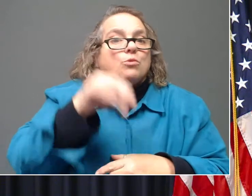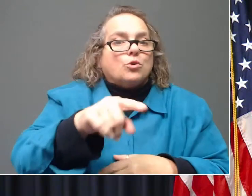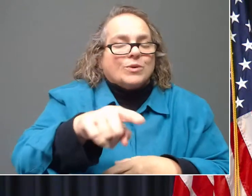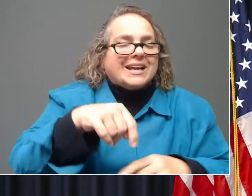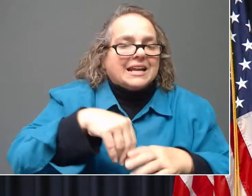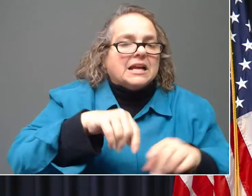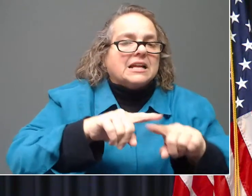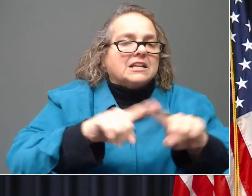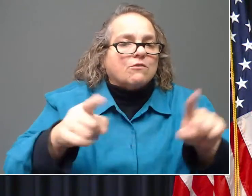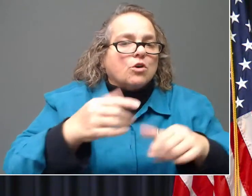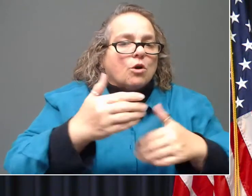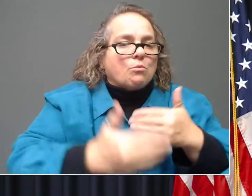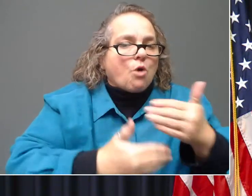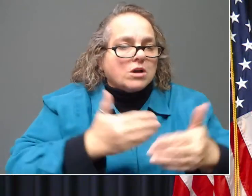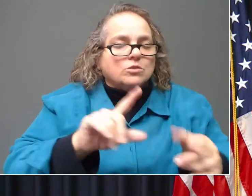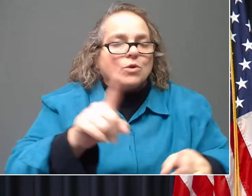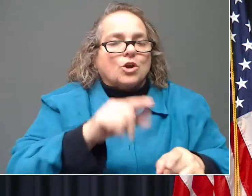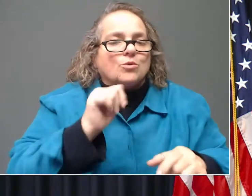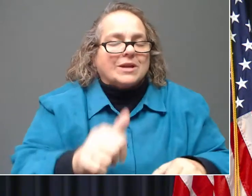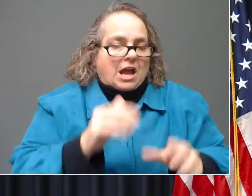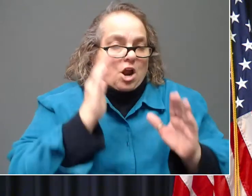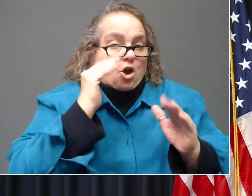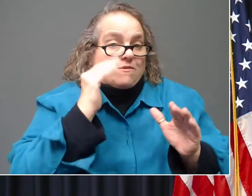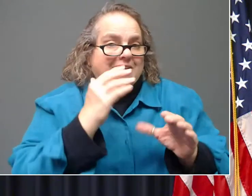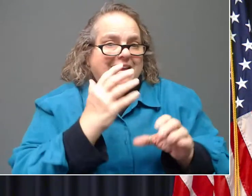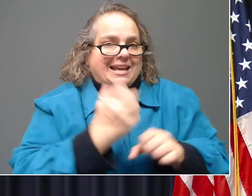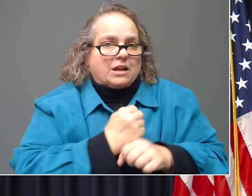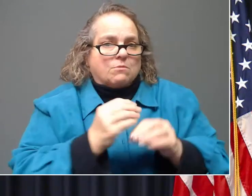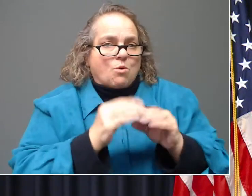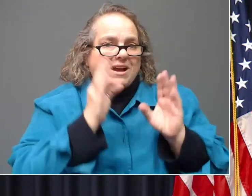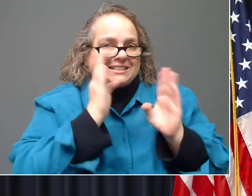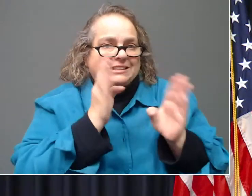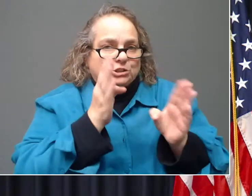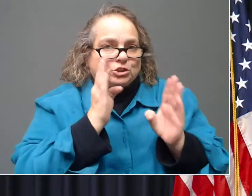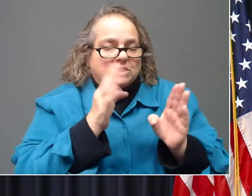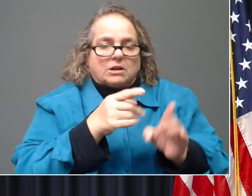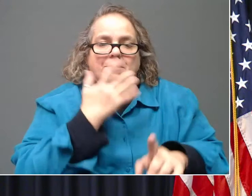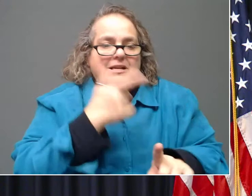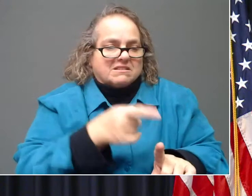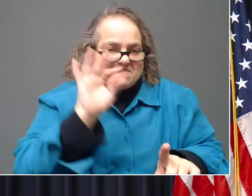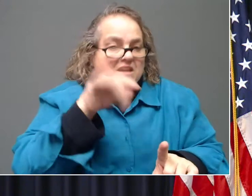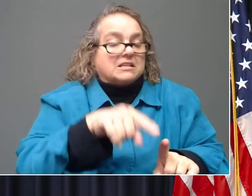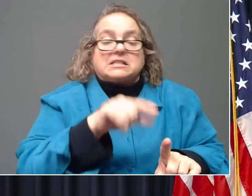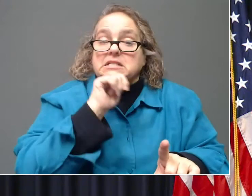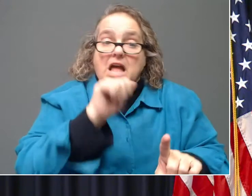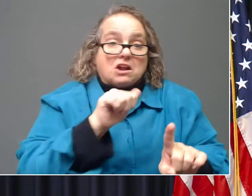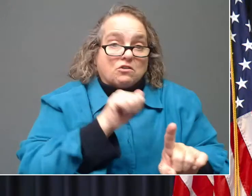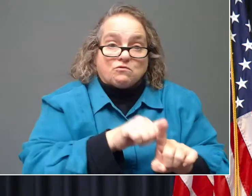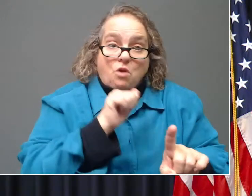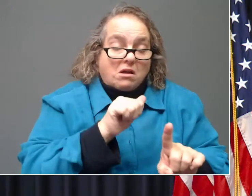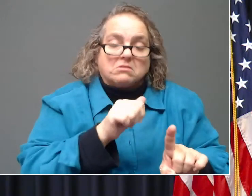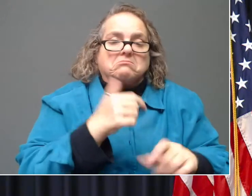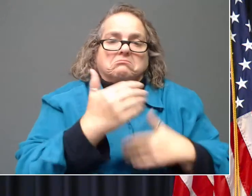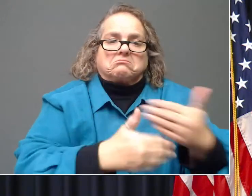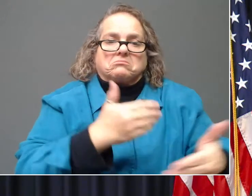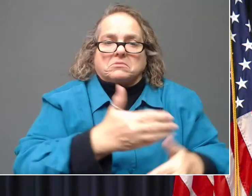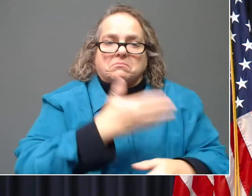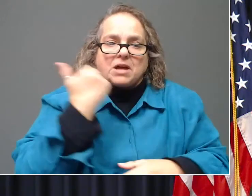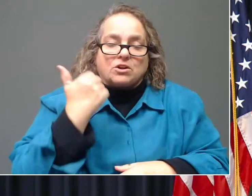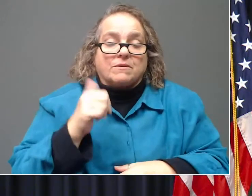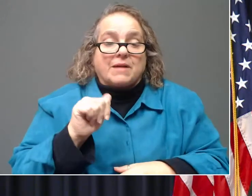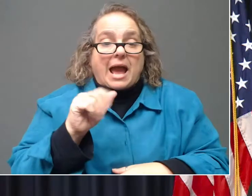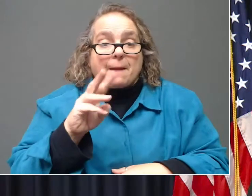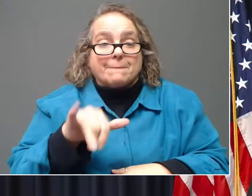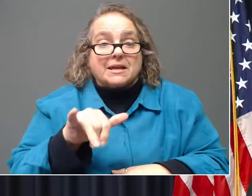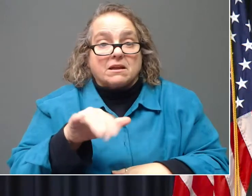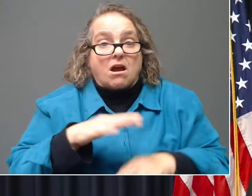where they can hopefully get more attention and have their claims addressed. Let's go to Amy on the tax question.